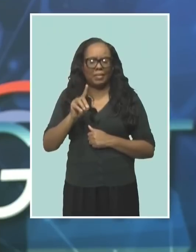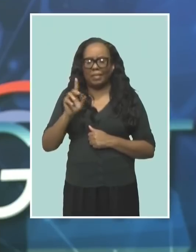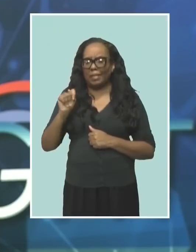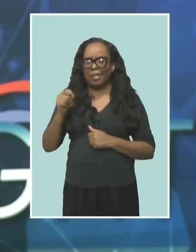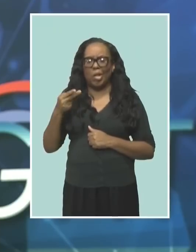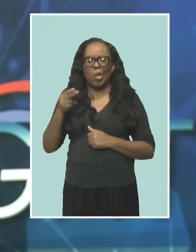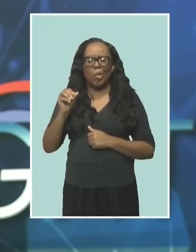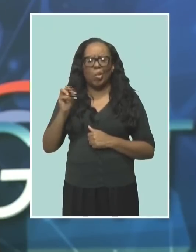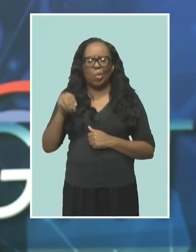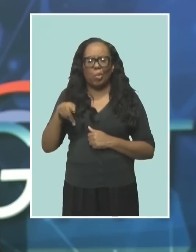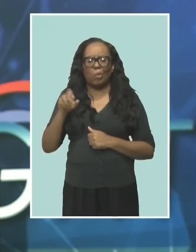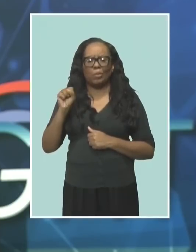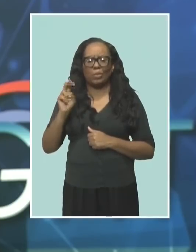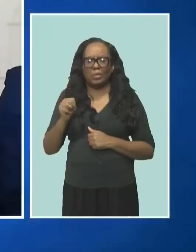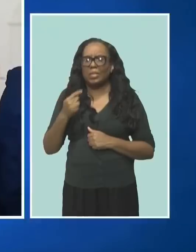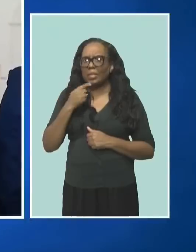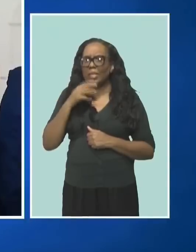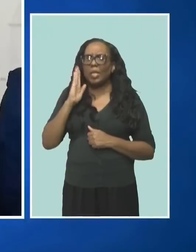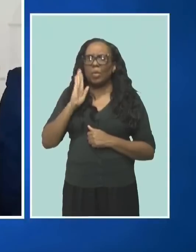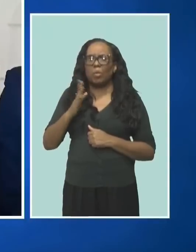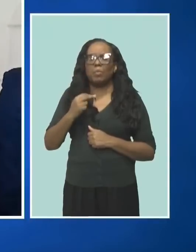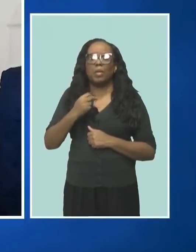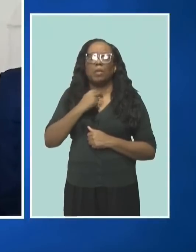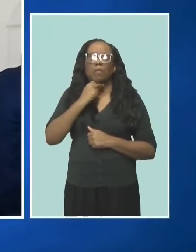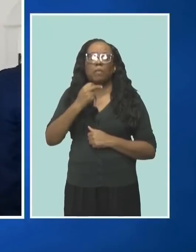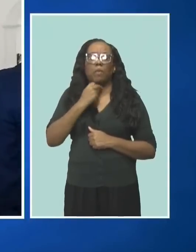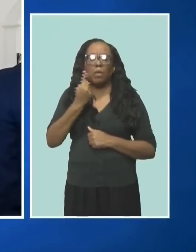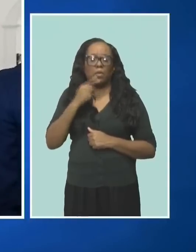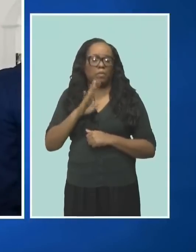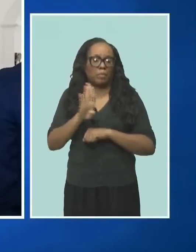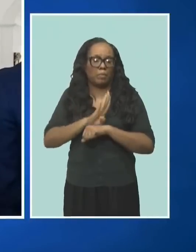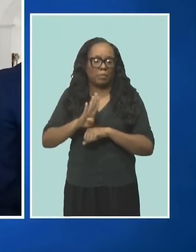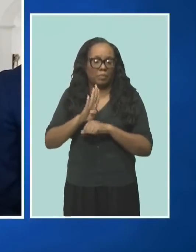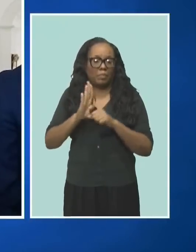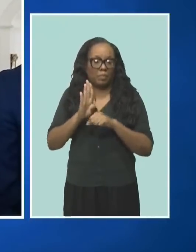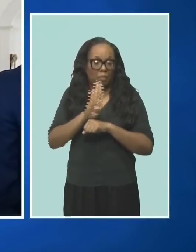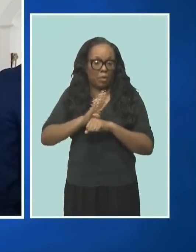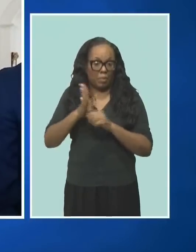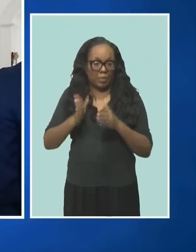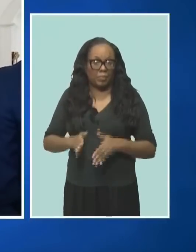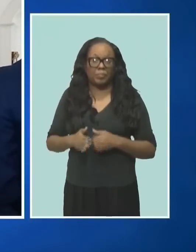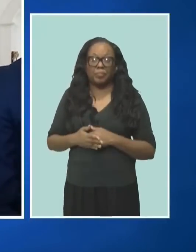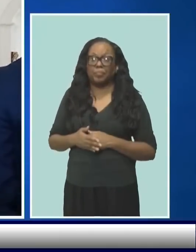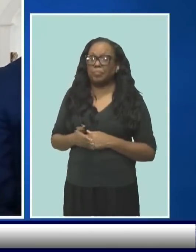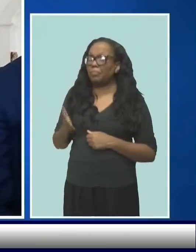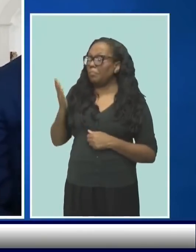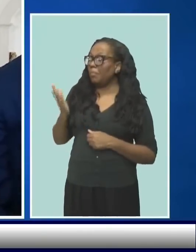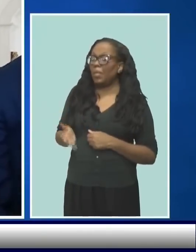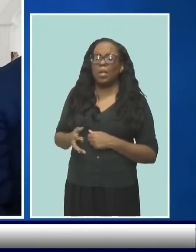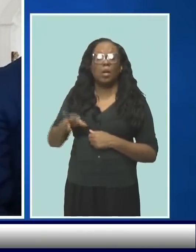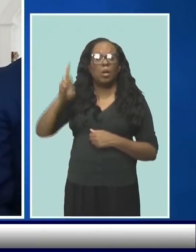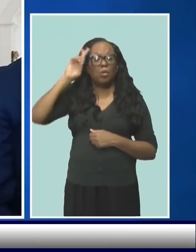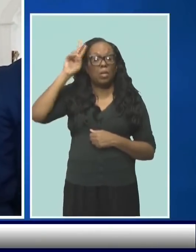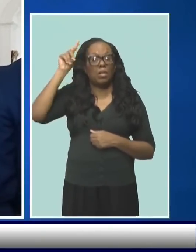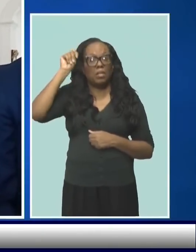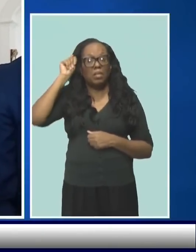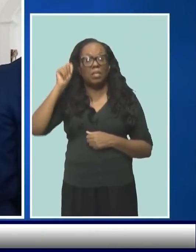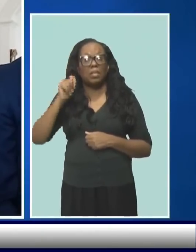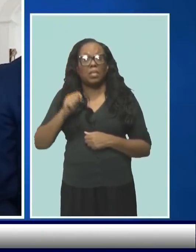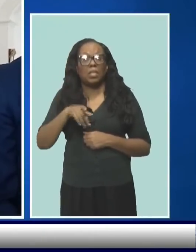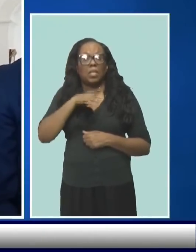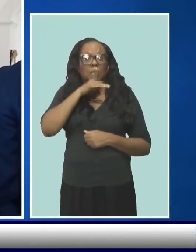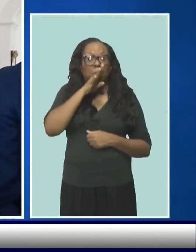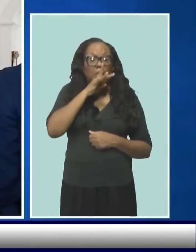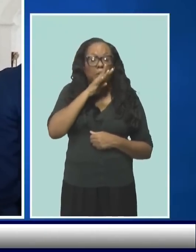Barbadians. As you've seen, Ralph has come as the leader of the opposition in terms of speaking out for in the interest